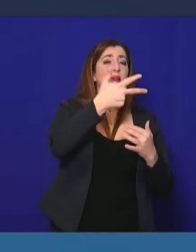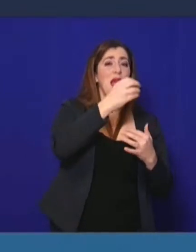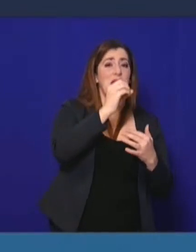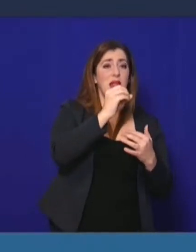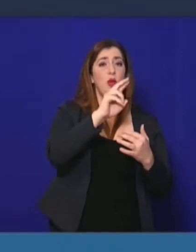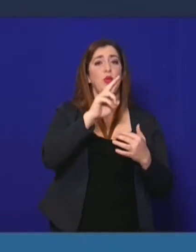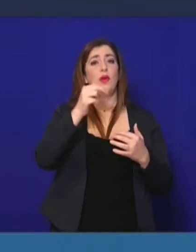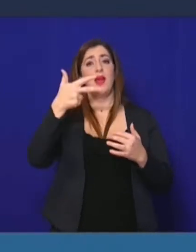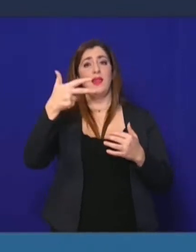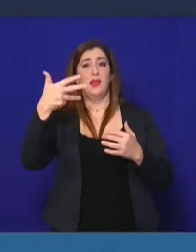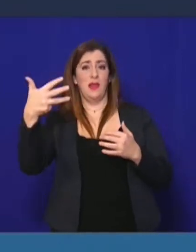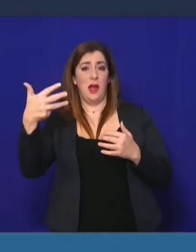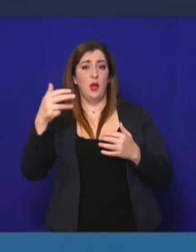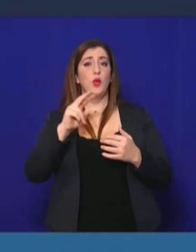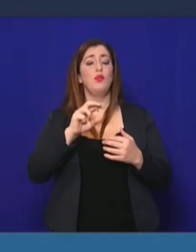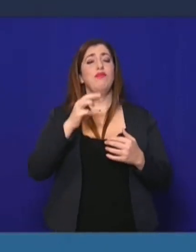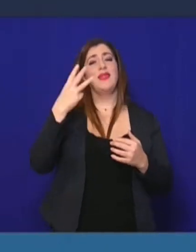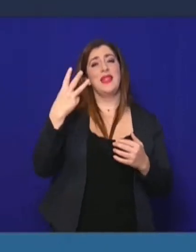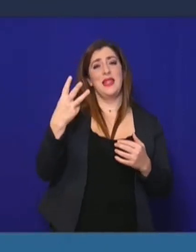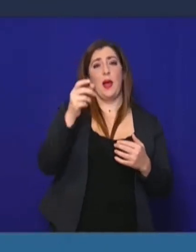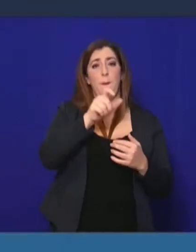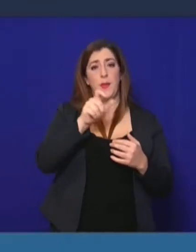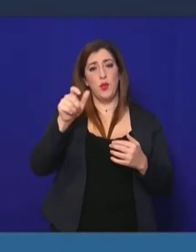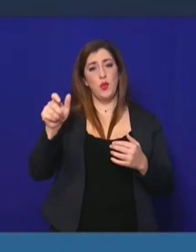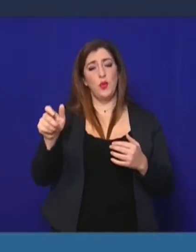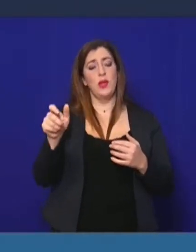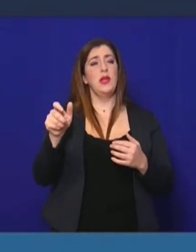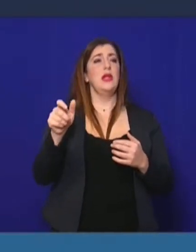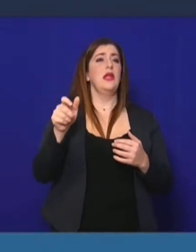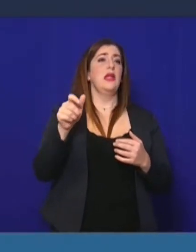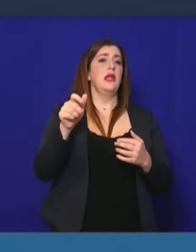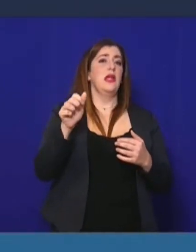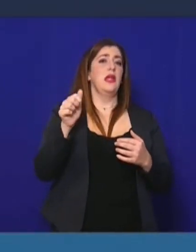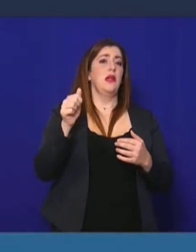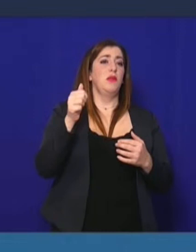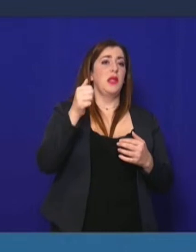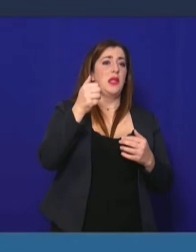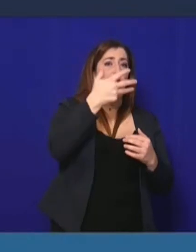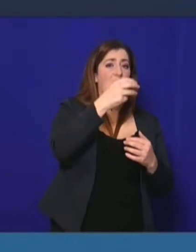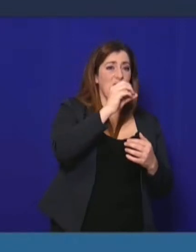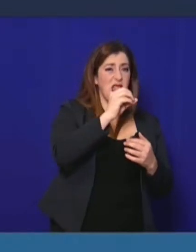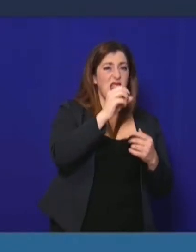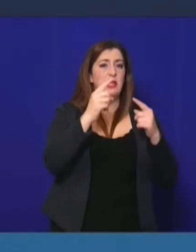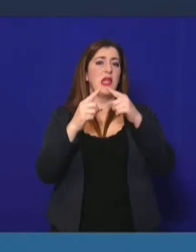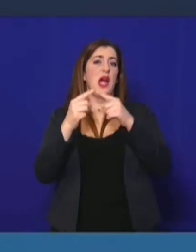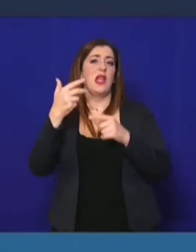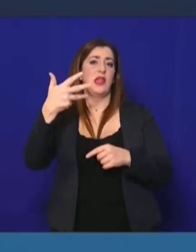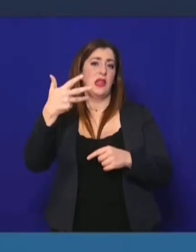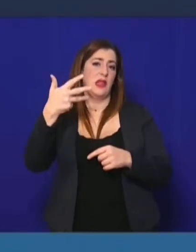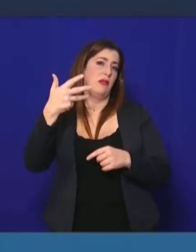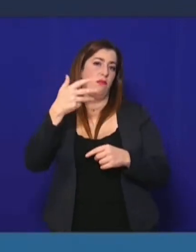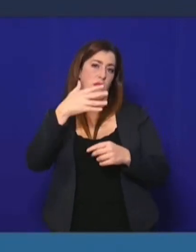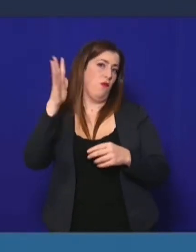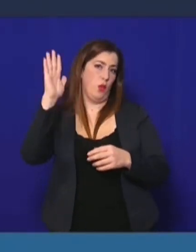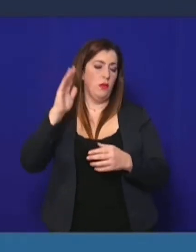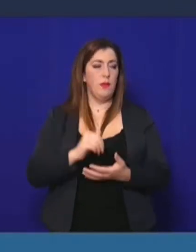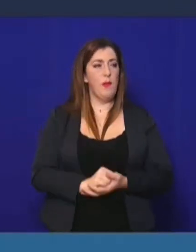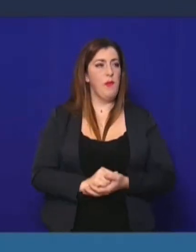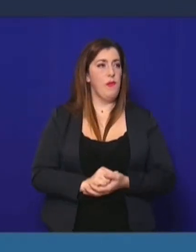każijiet il fuq minn 90 sena u kellna minnhom dawn li kienu ġejjin ukoll minn old people's homes.